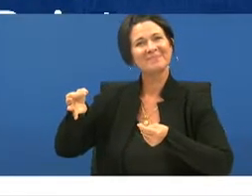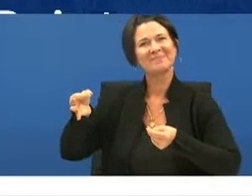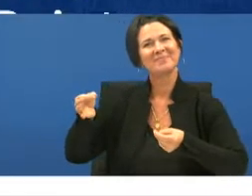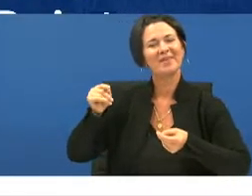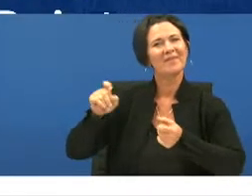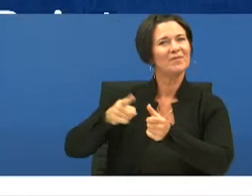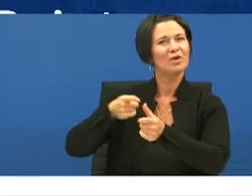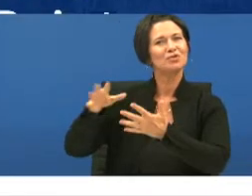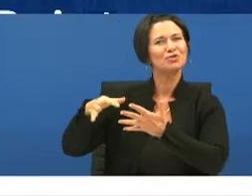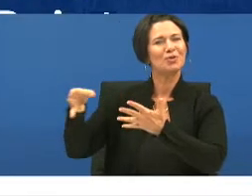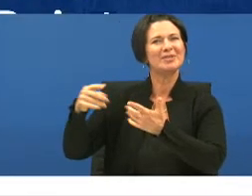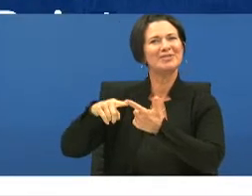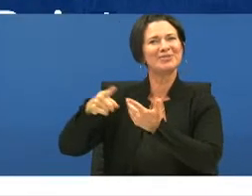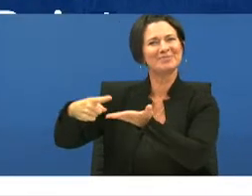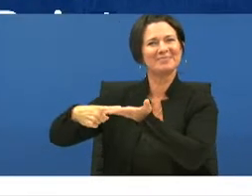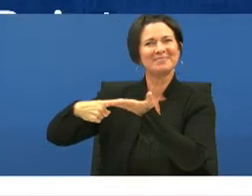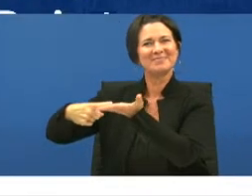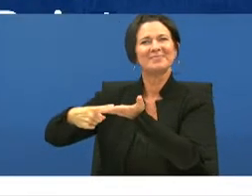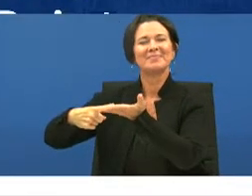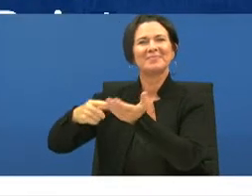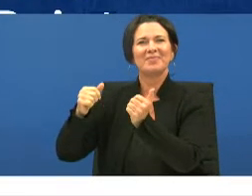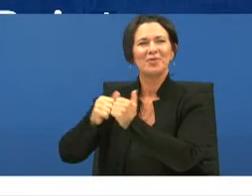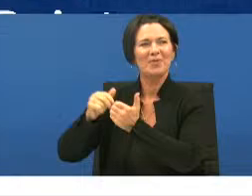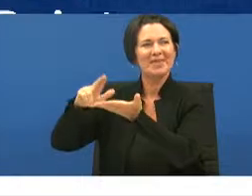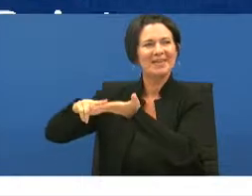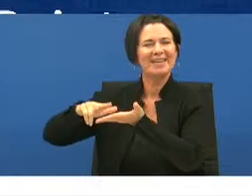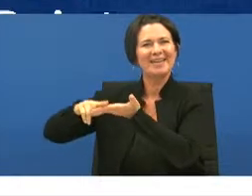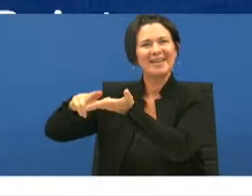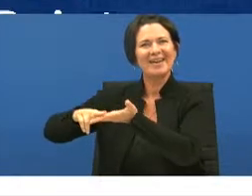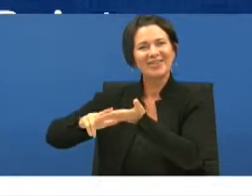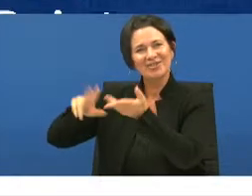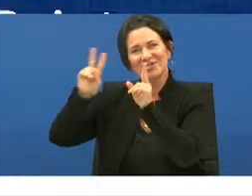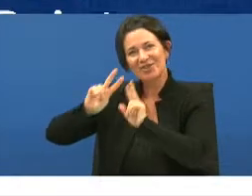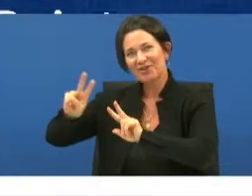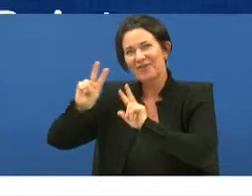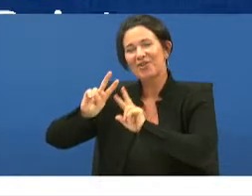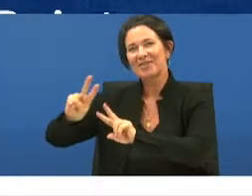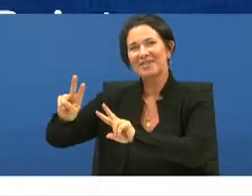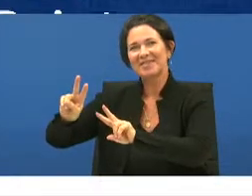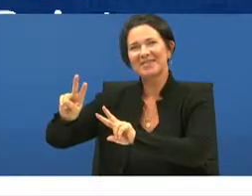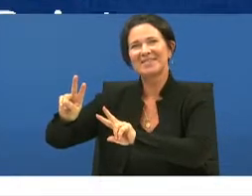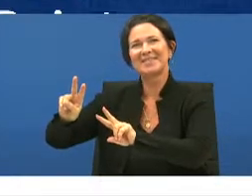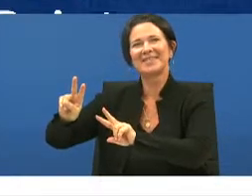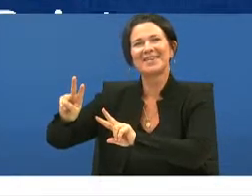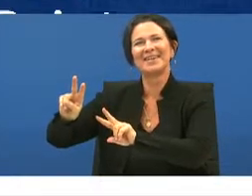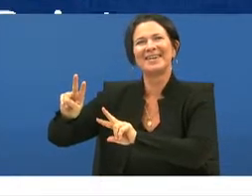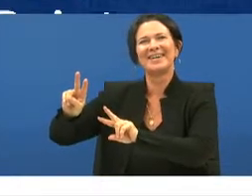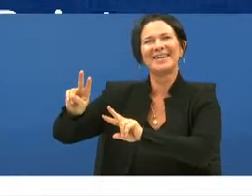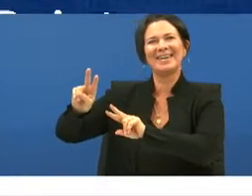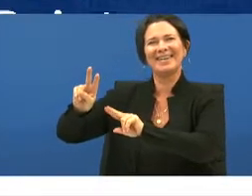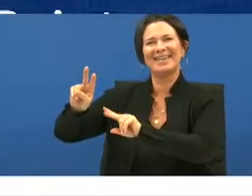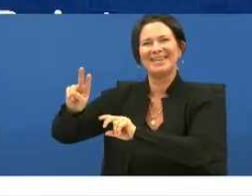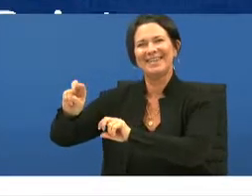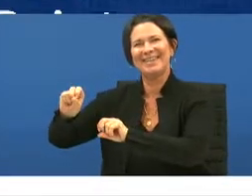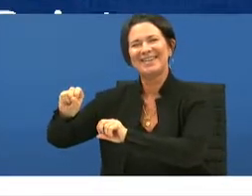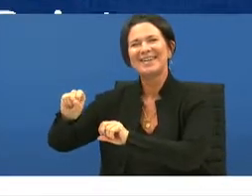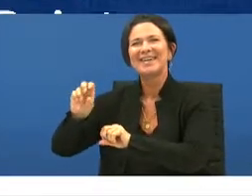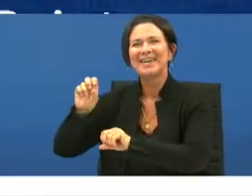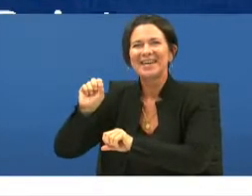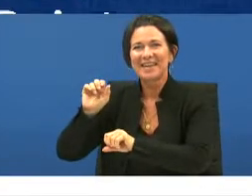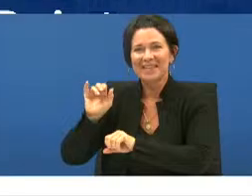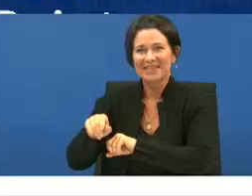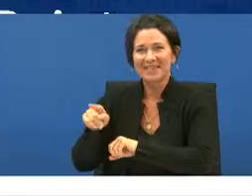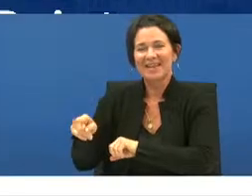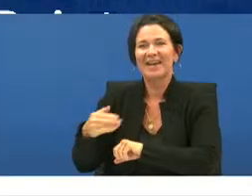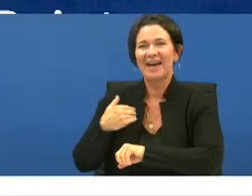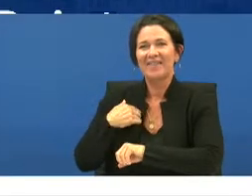choice to start a negotiation with on a contract to move you forward with the convention center expansion and headquarters